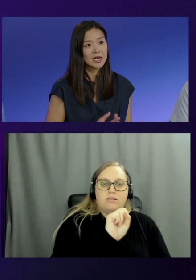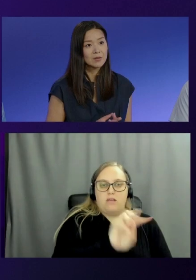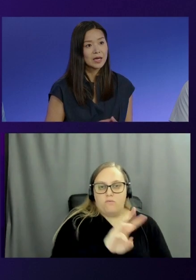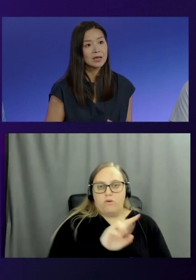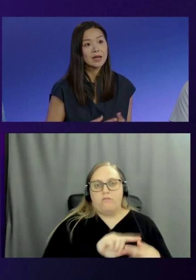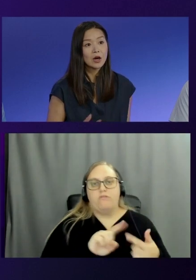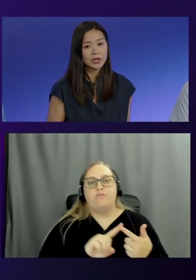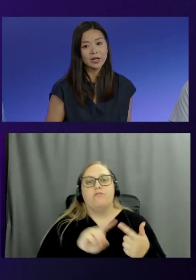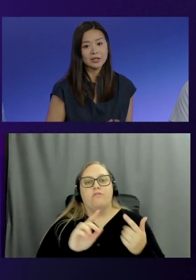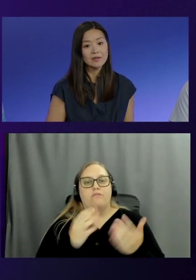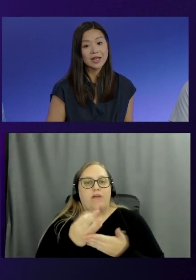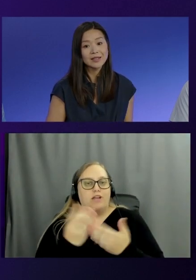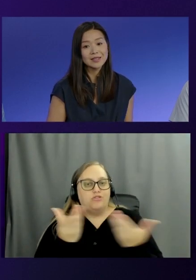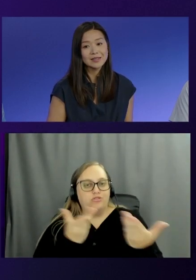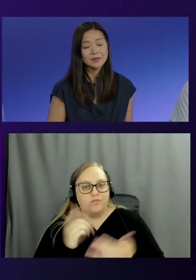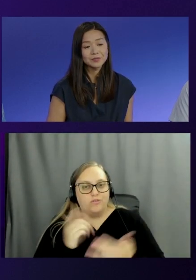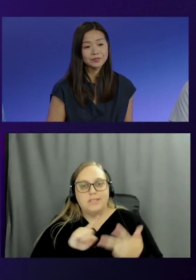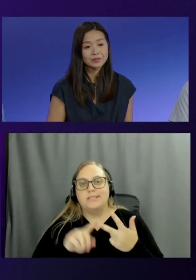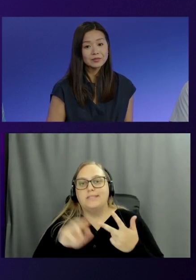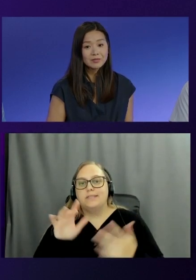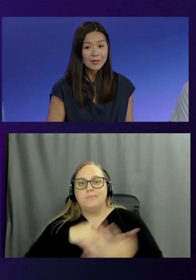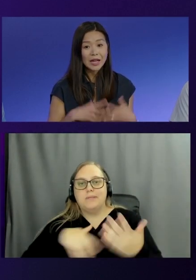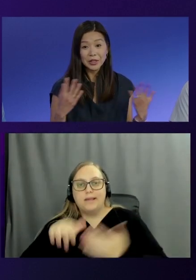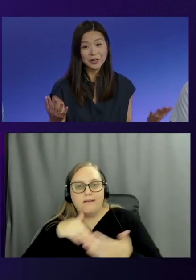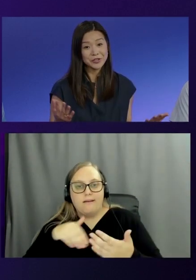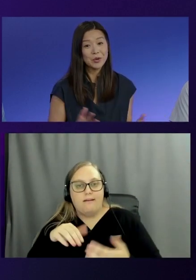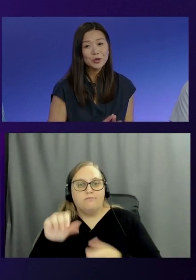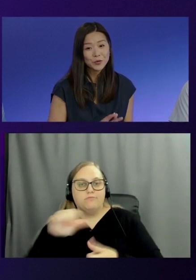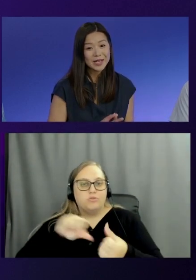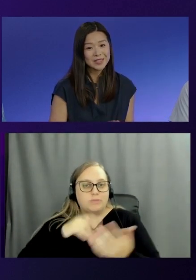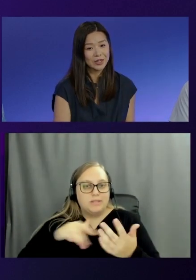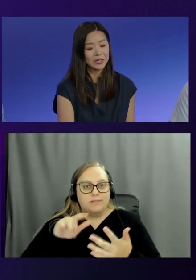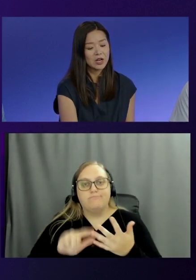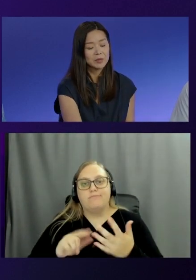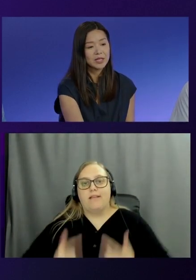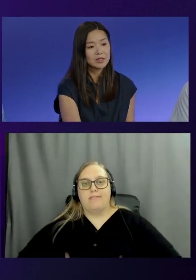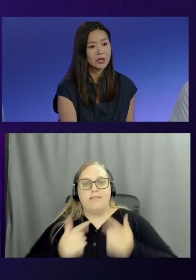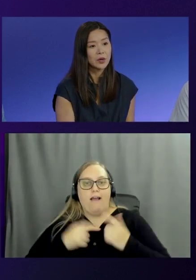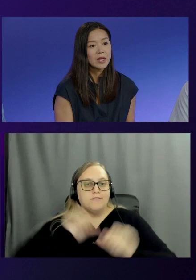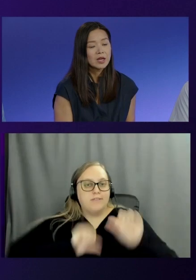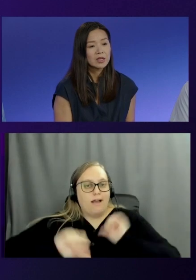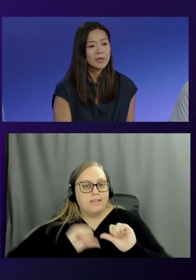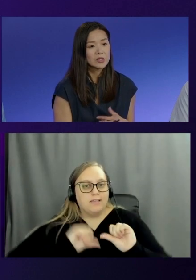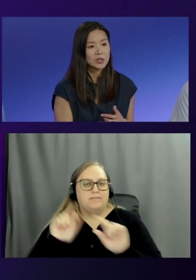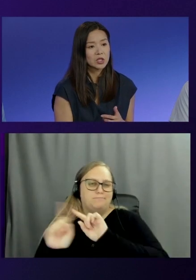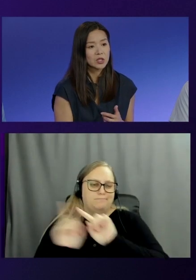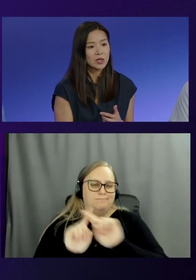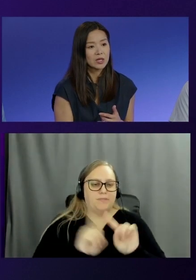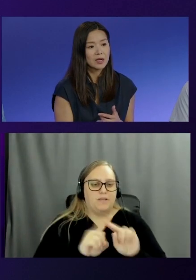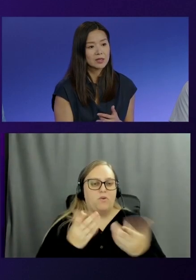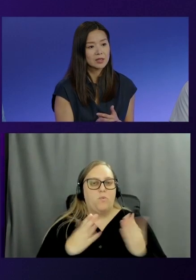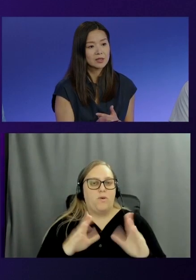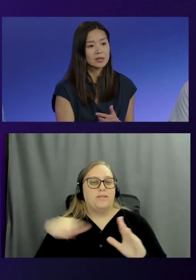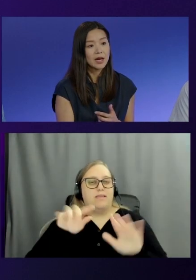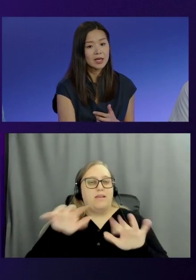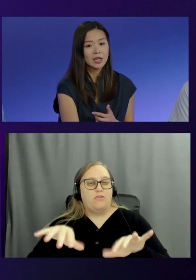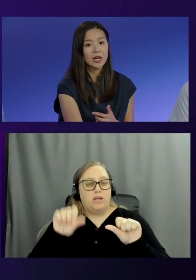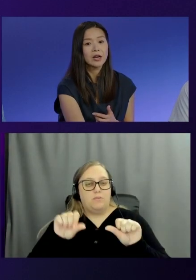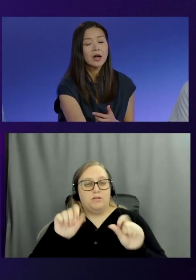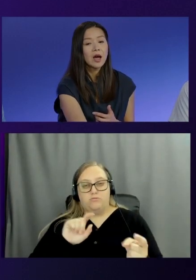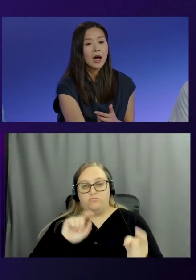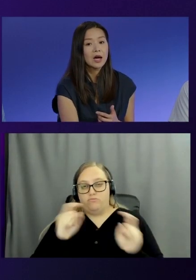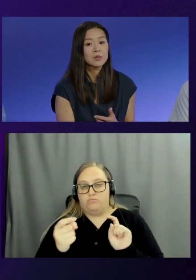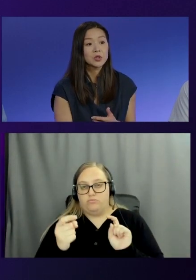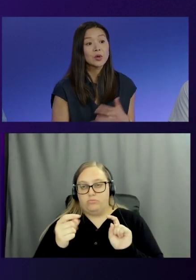and entertainment, and healthcare and life sciences. And there's a number of ways that they're adopting. So let me switch to the next slide